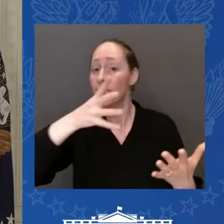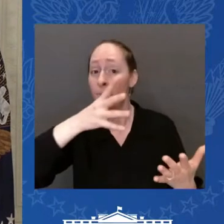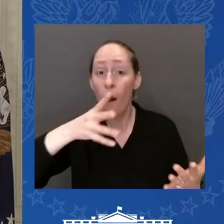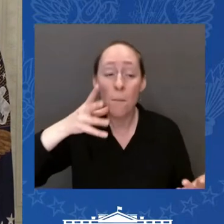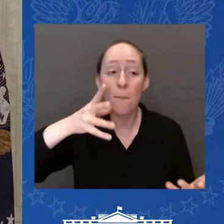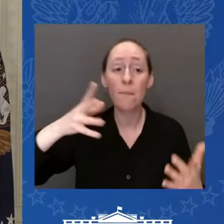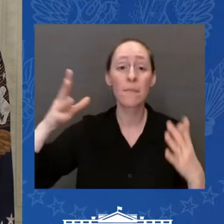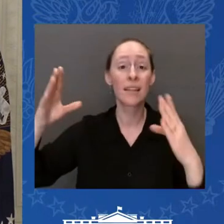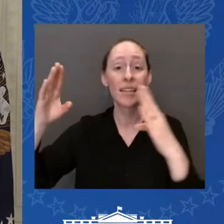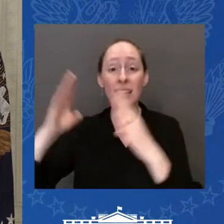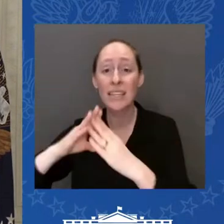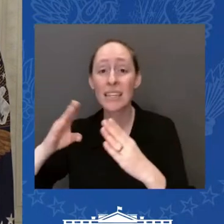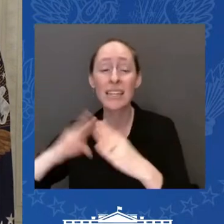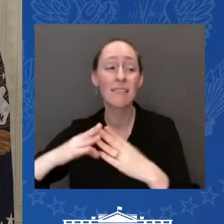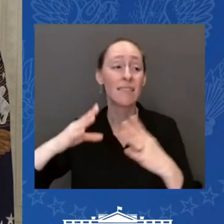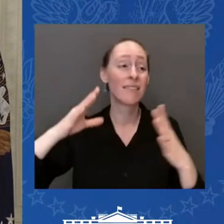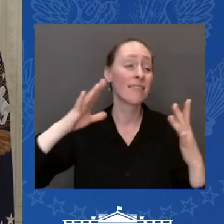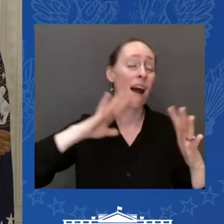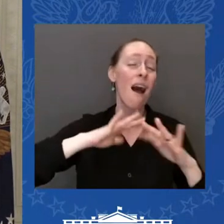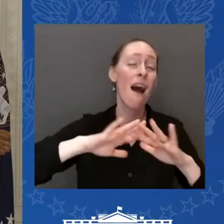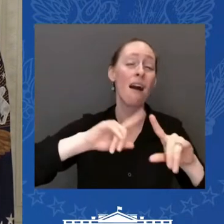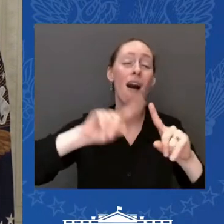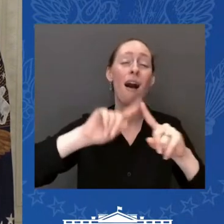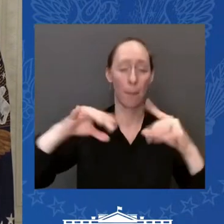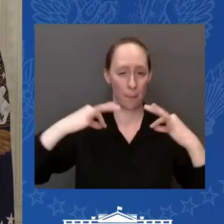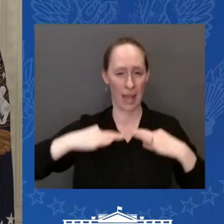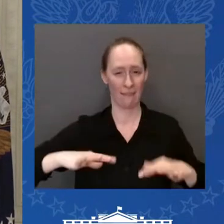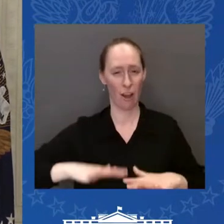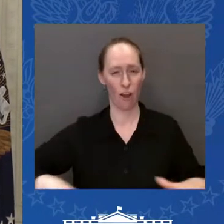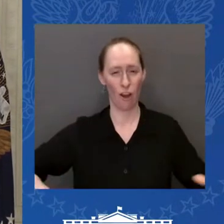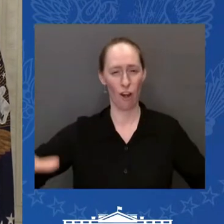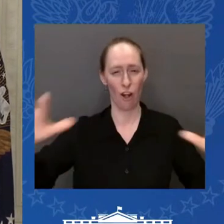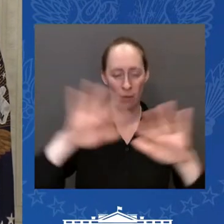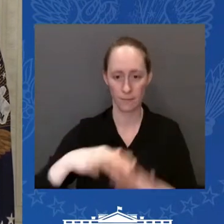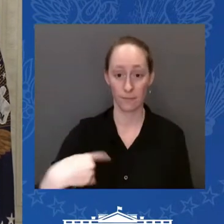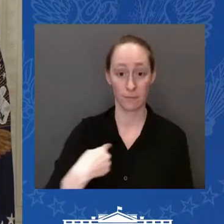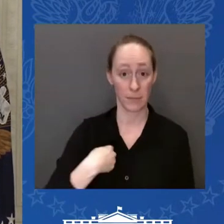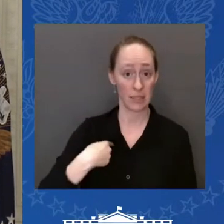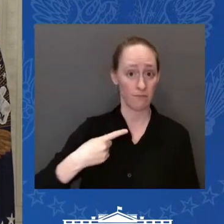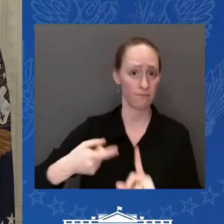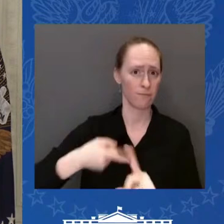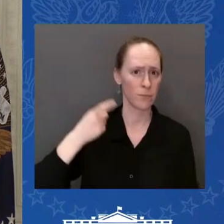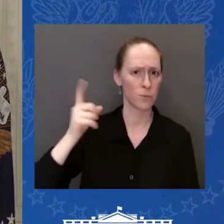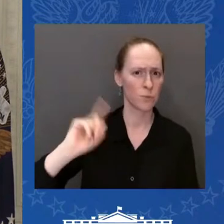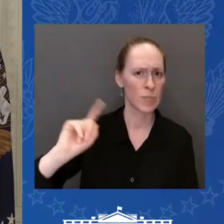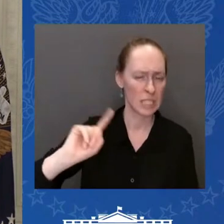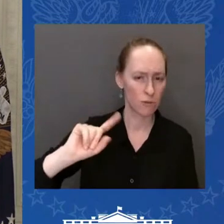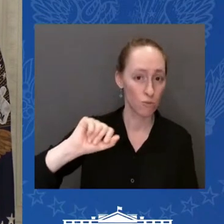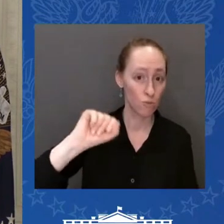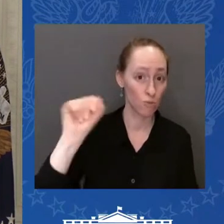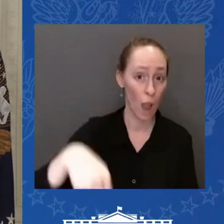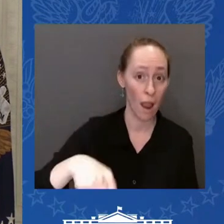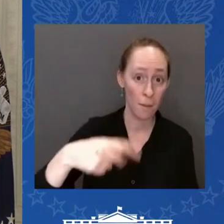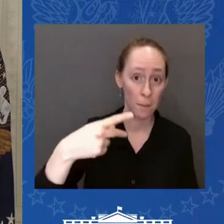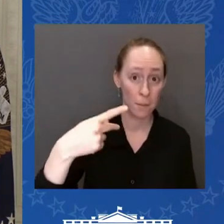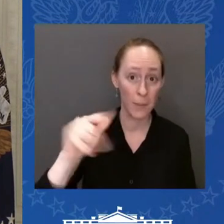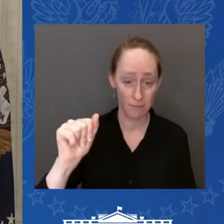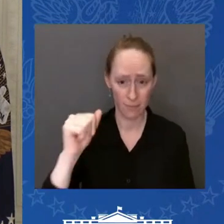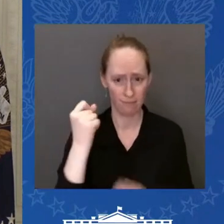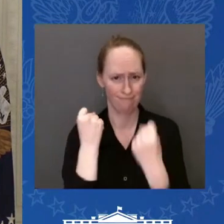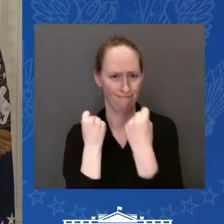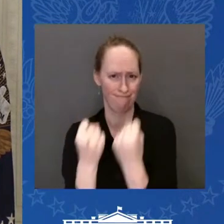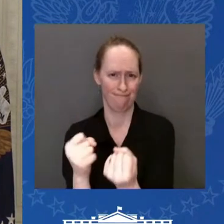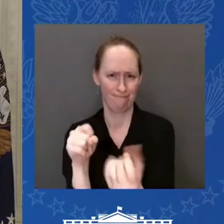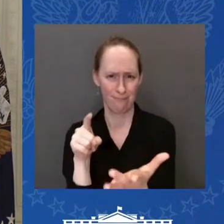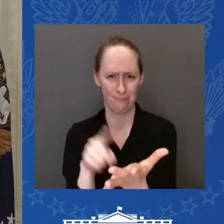was born in Scranton, Pennsylvania. When Cole died when I was in third grade, we had to move. But I go back to Scranton. Everybody's the joke is they're